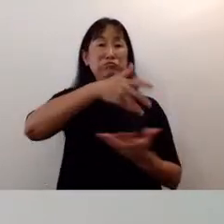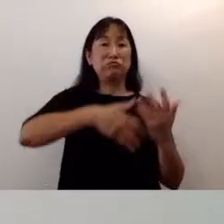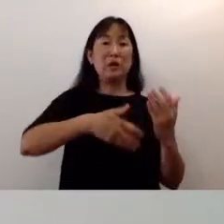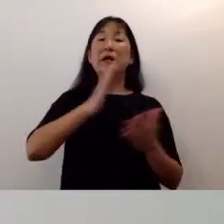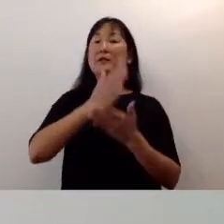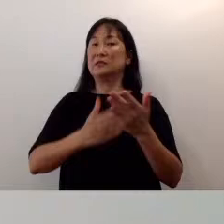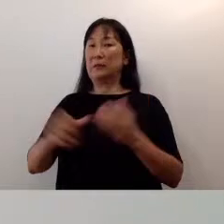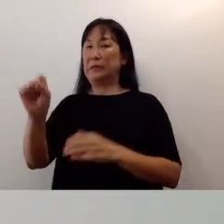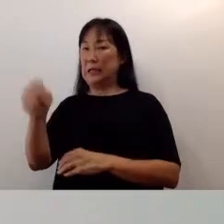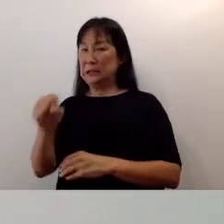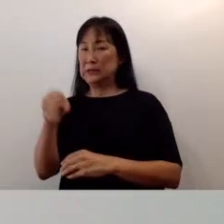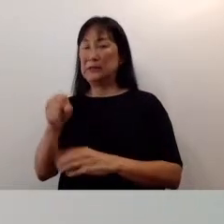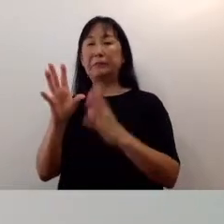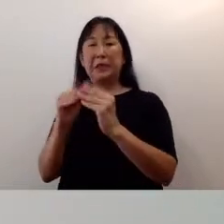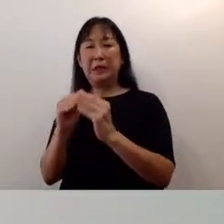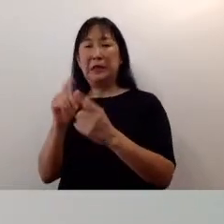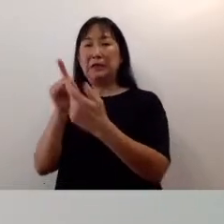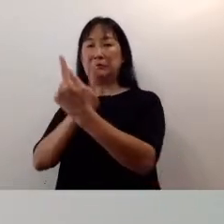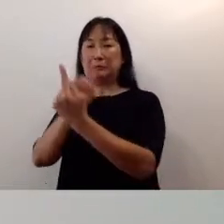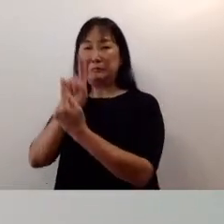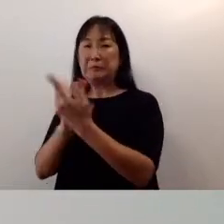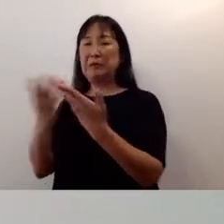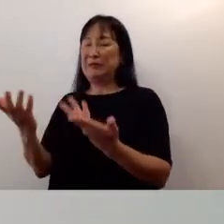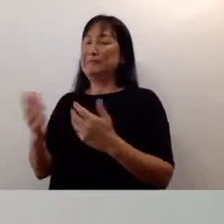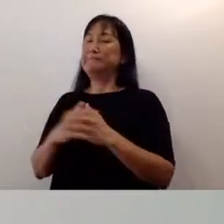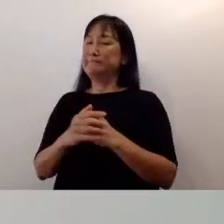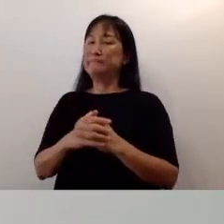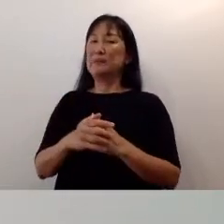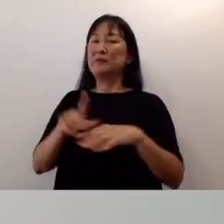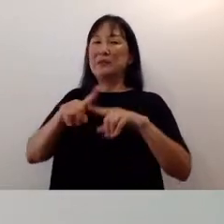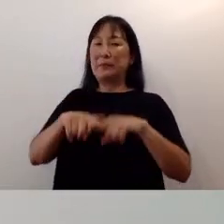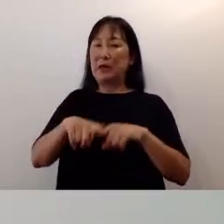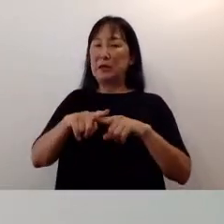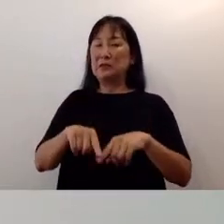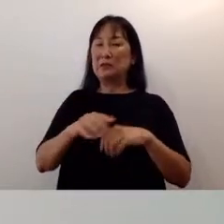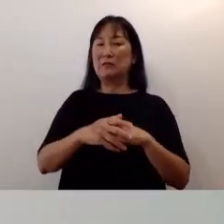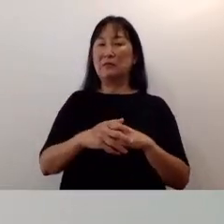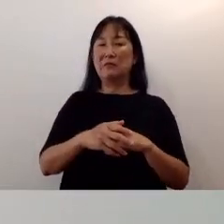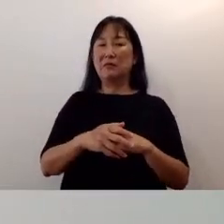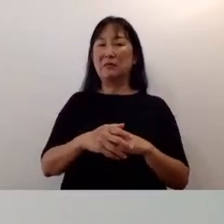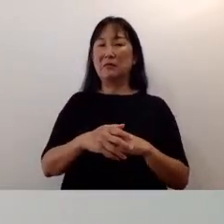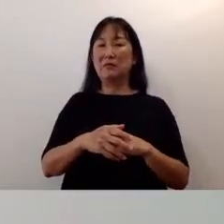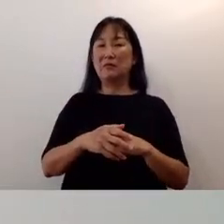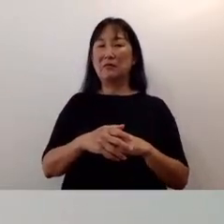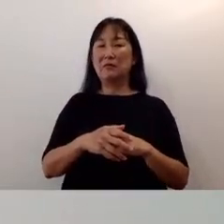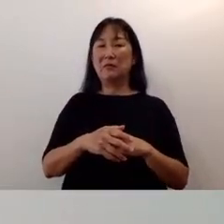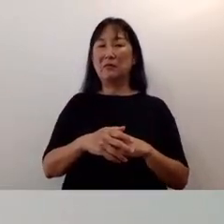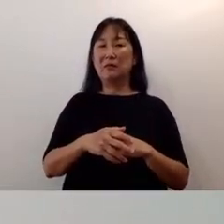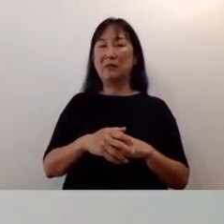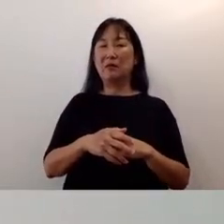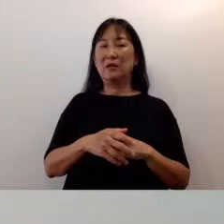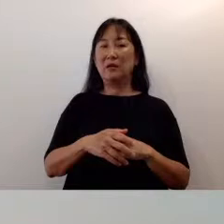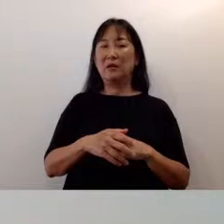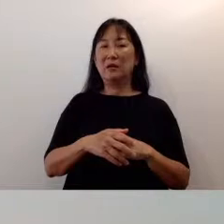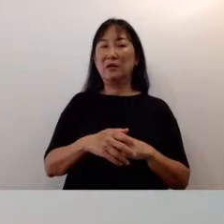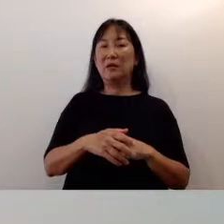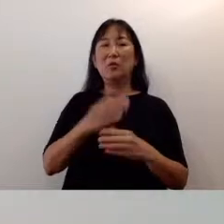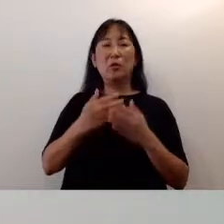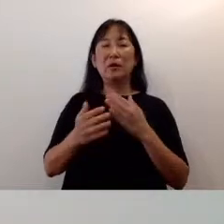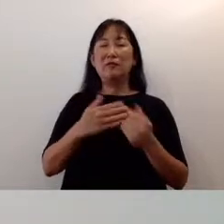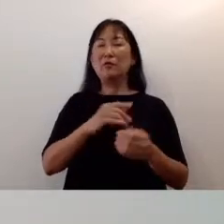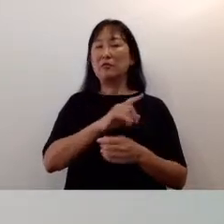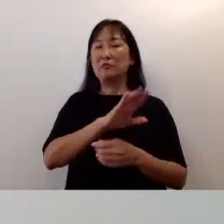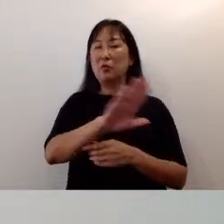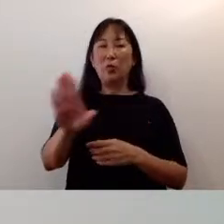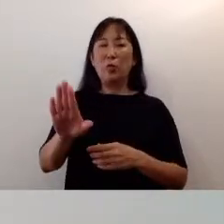so it's really, it's hard to tell the numbers, and we would refer folks back to whatever their